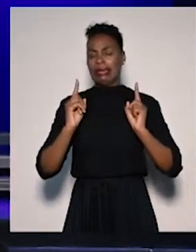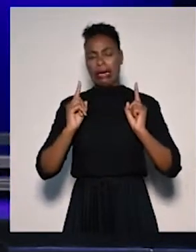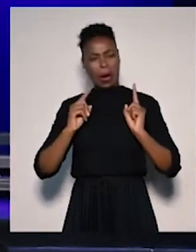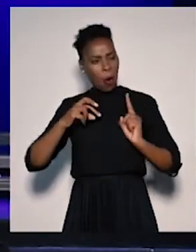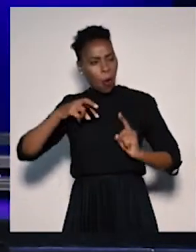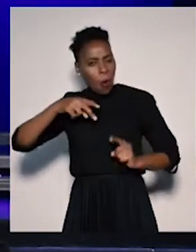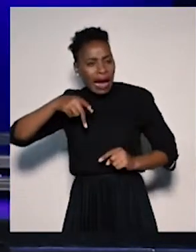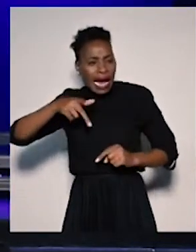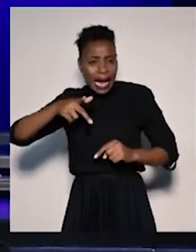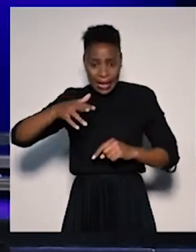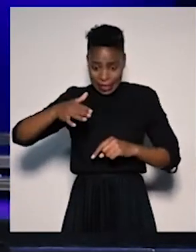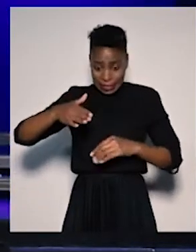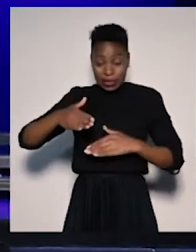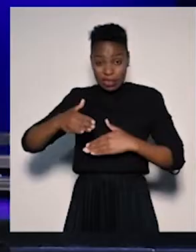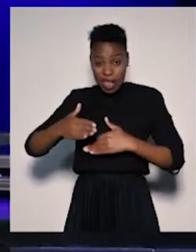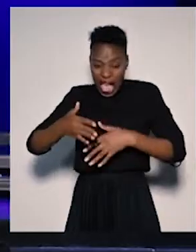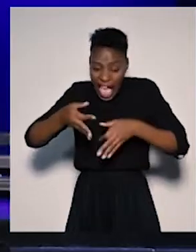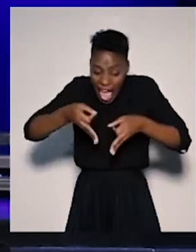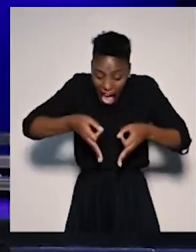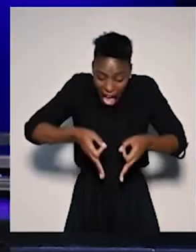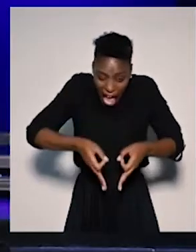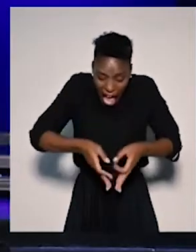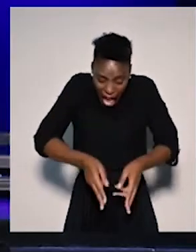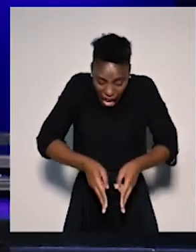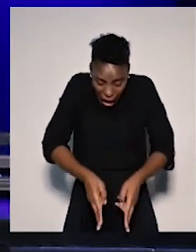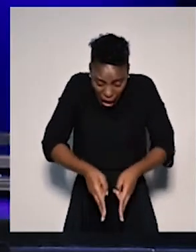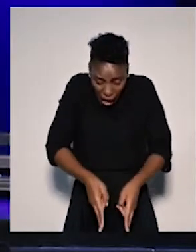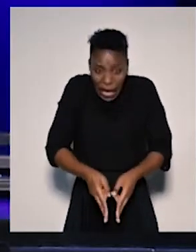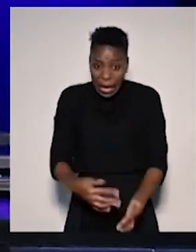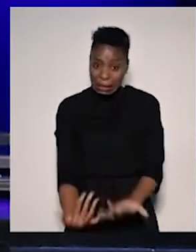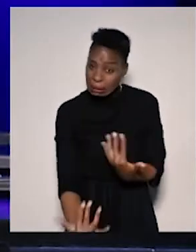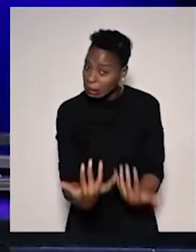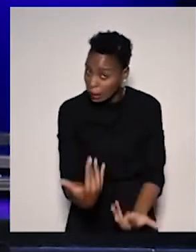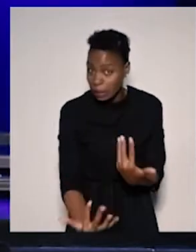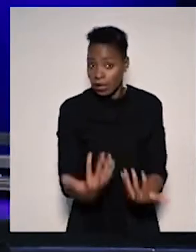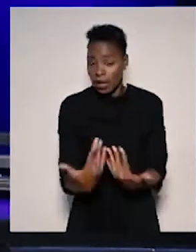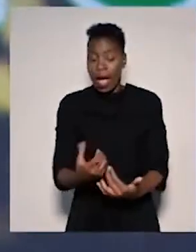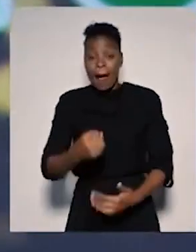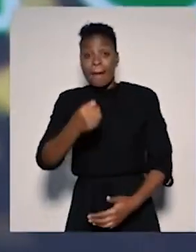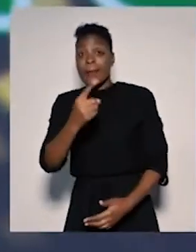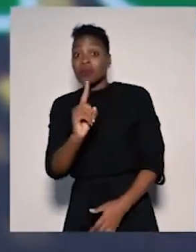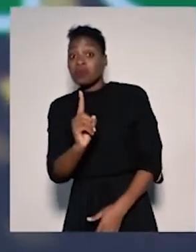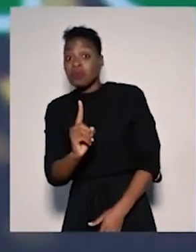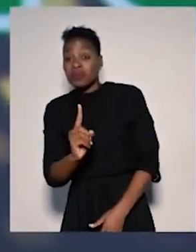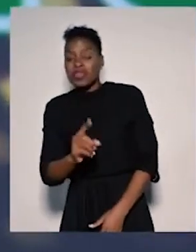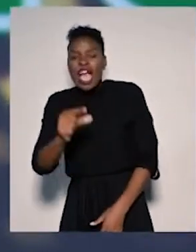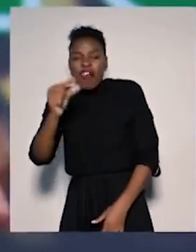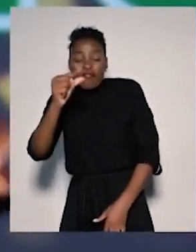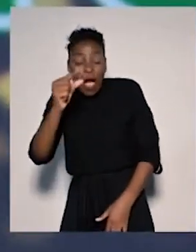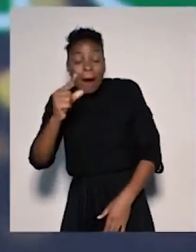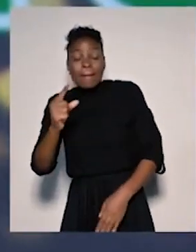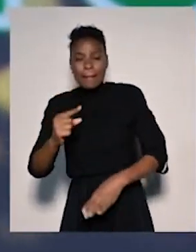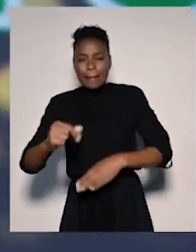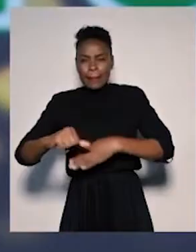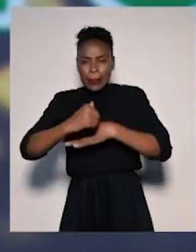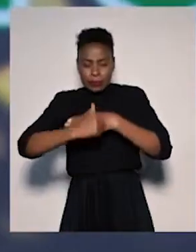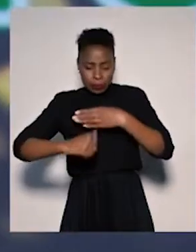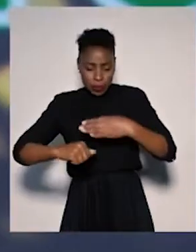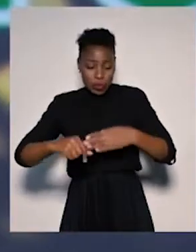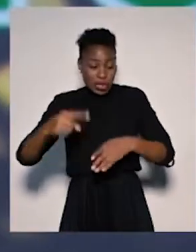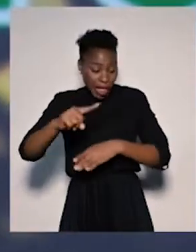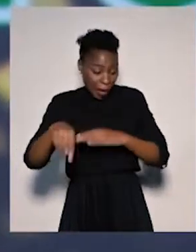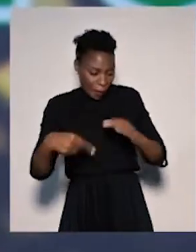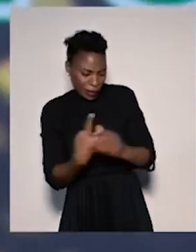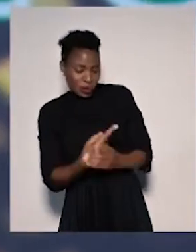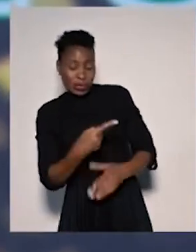walked next to hell so much. But a few months ago, before he got into this condition,